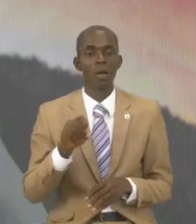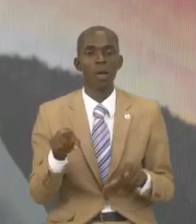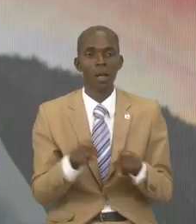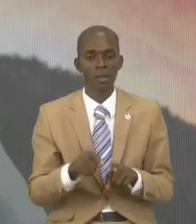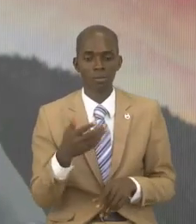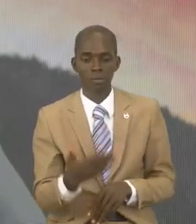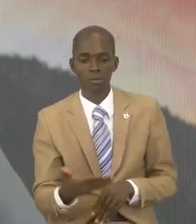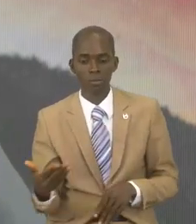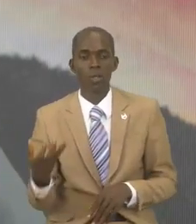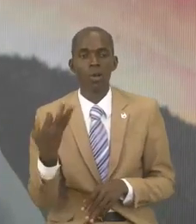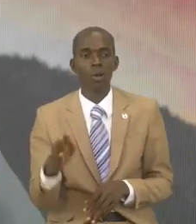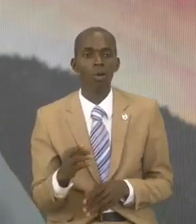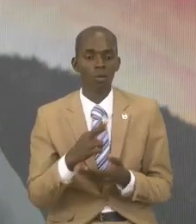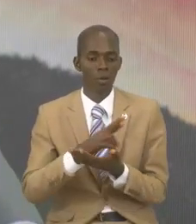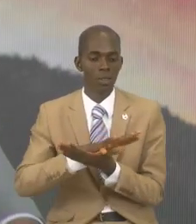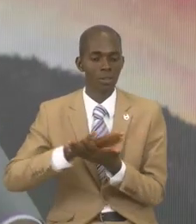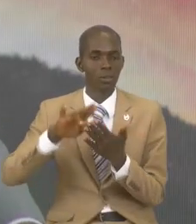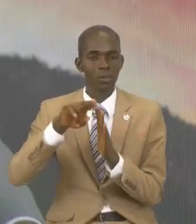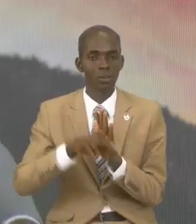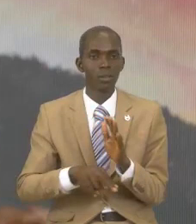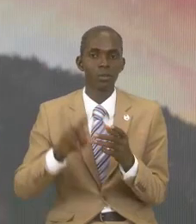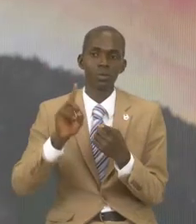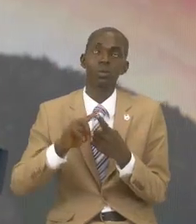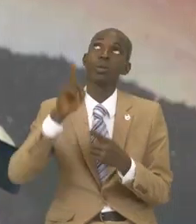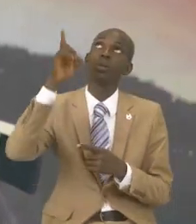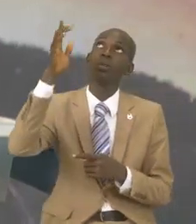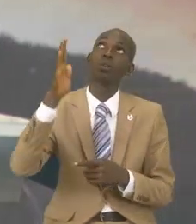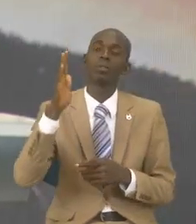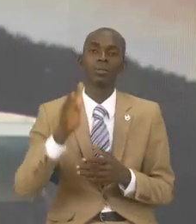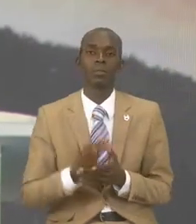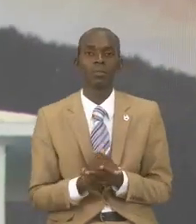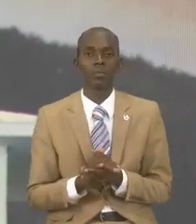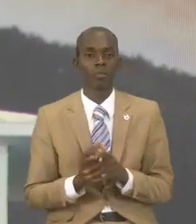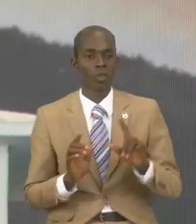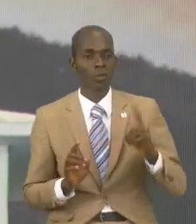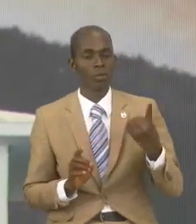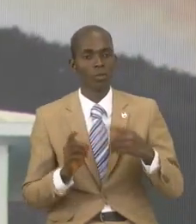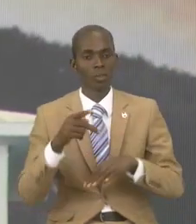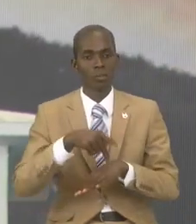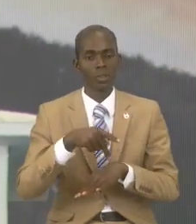instruments of righteousness unto God. 1 Peter